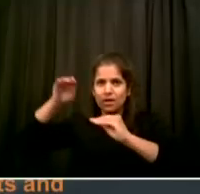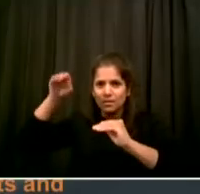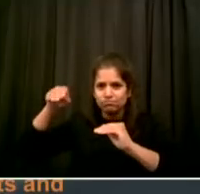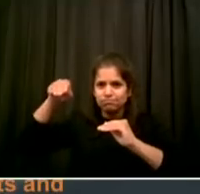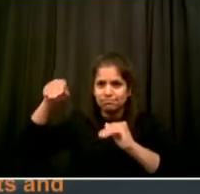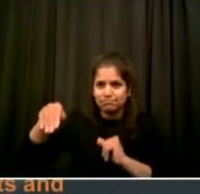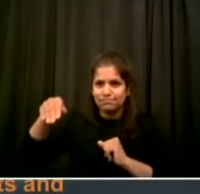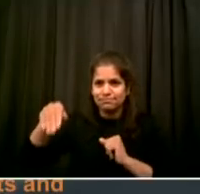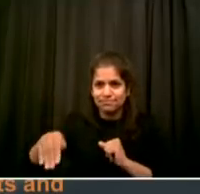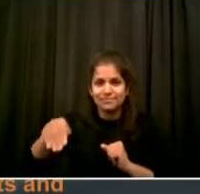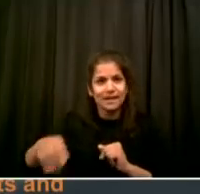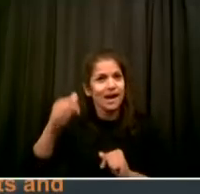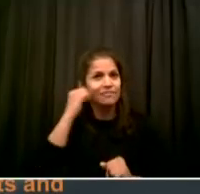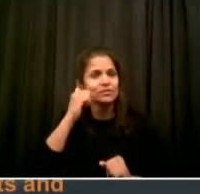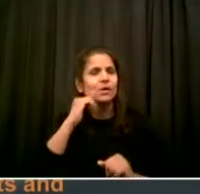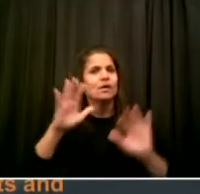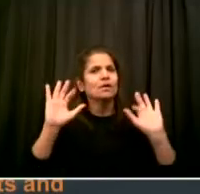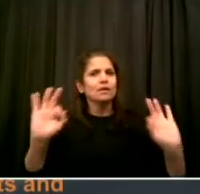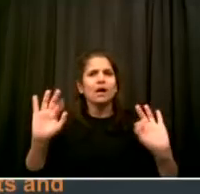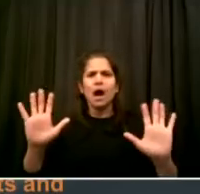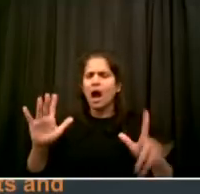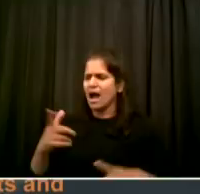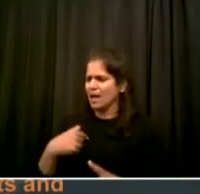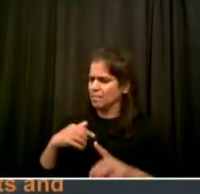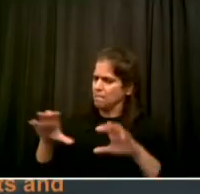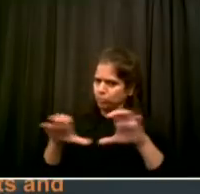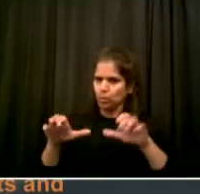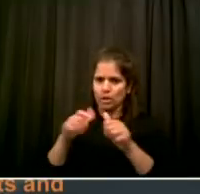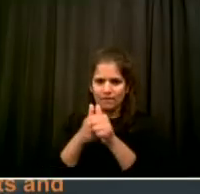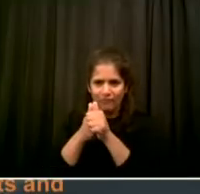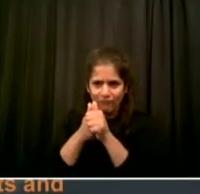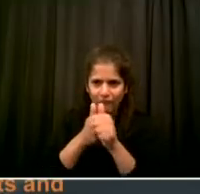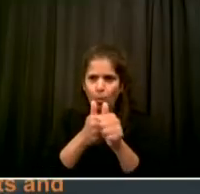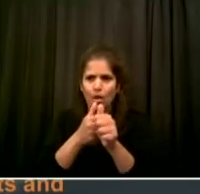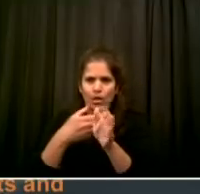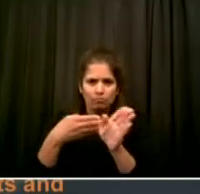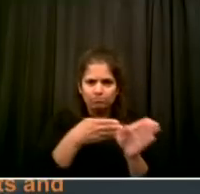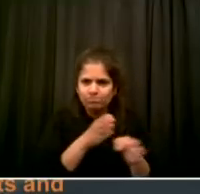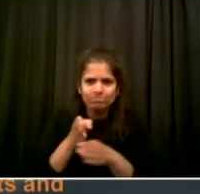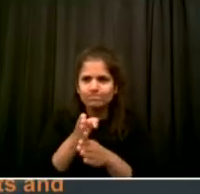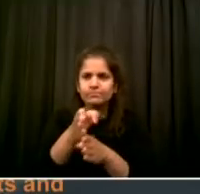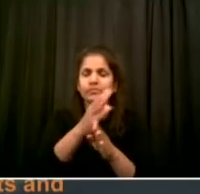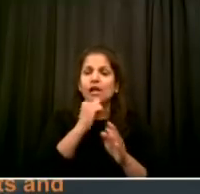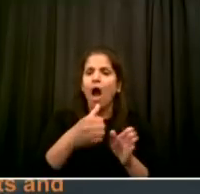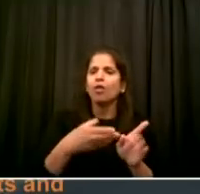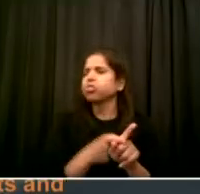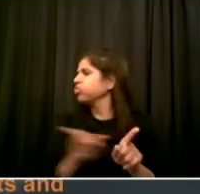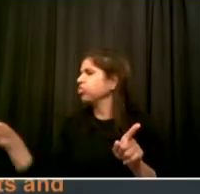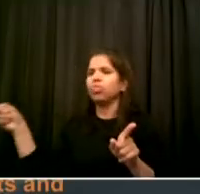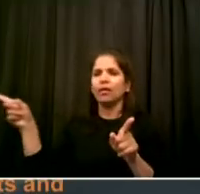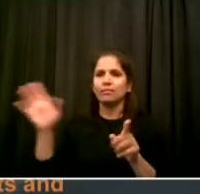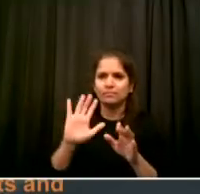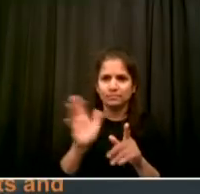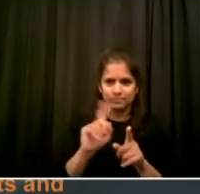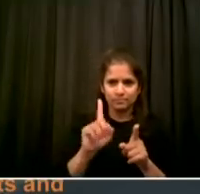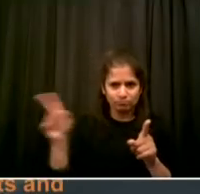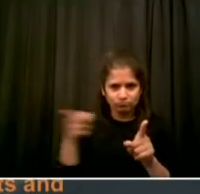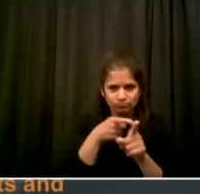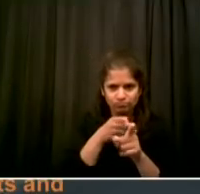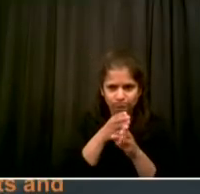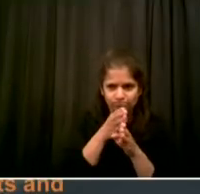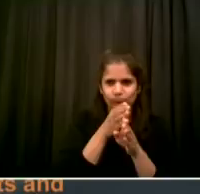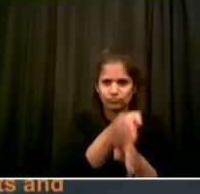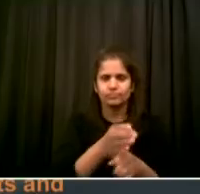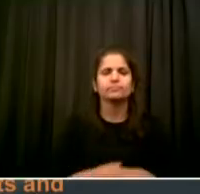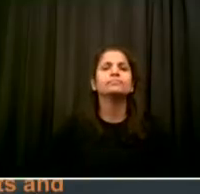last night I had a really powerful conversation with leaders of some of the largest businesses in New York City. And I'll tell you something, it